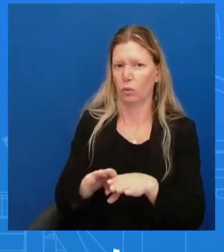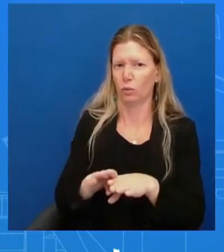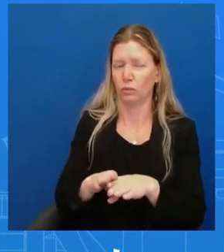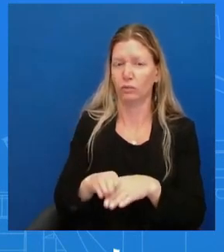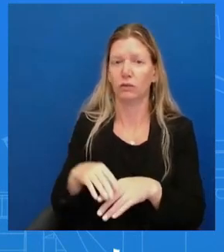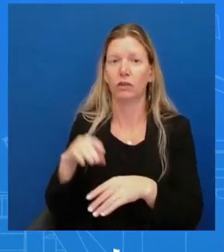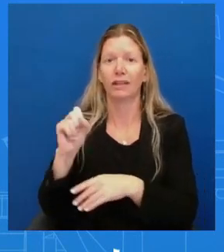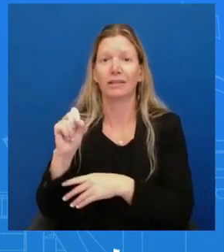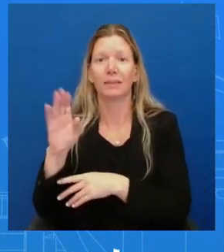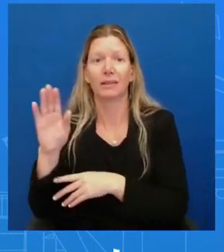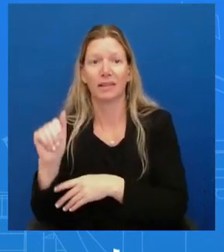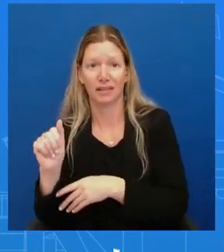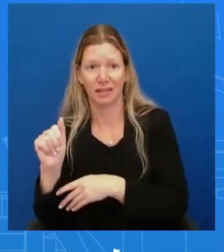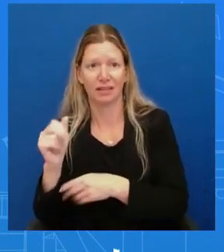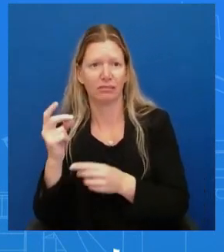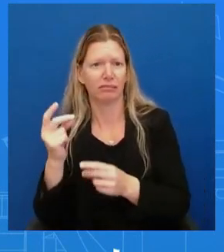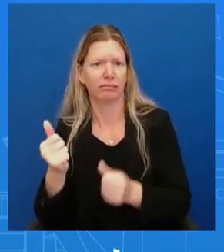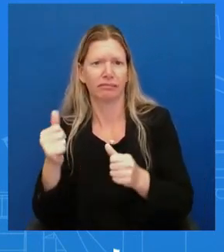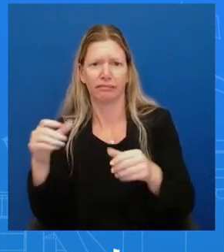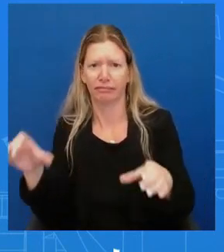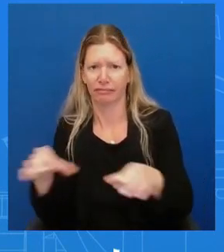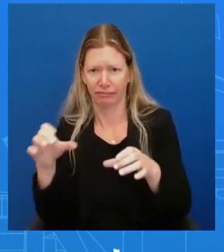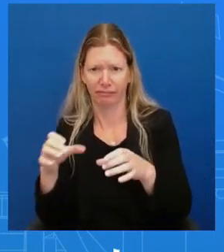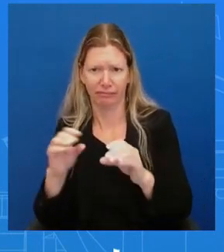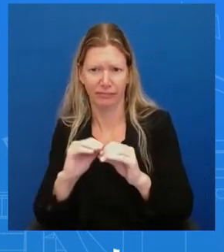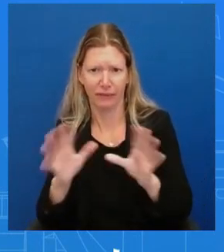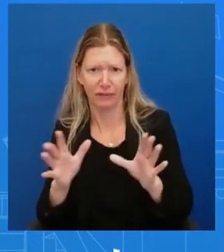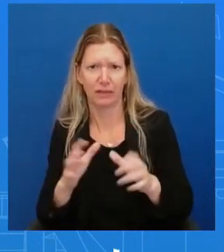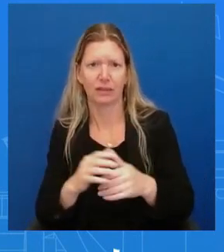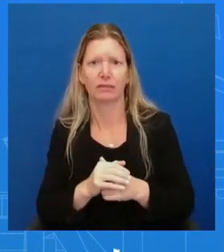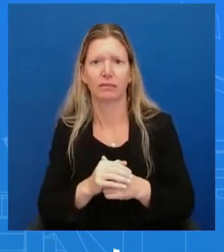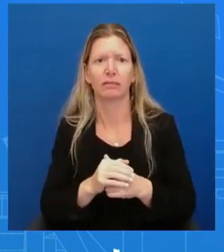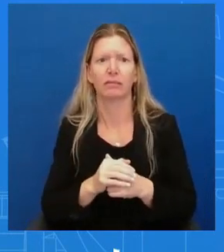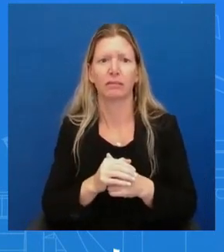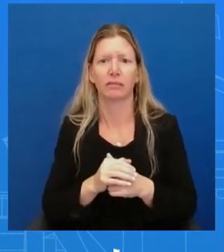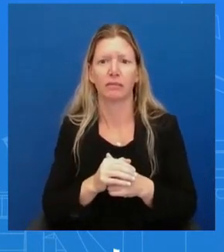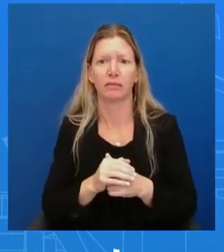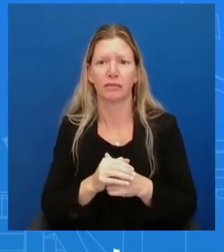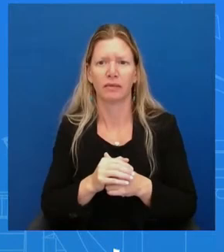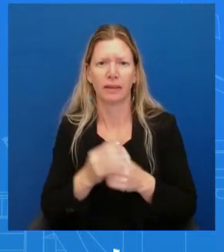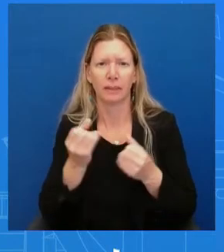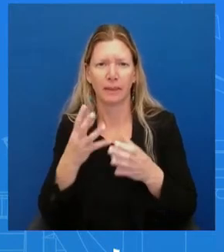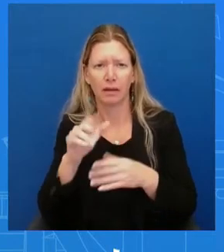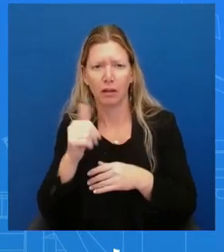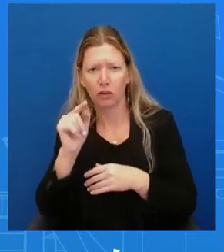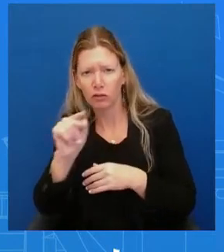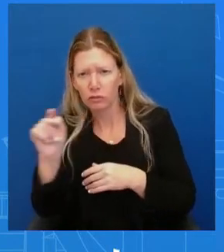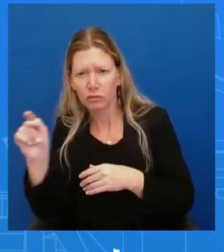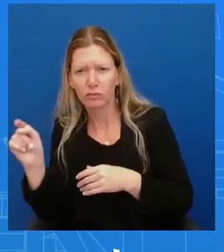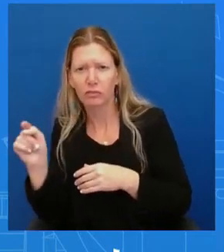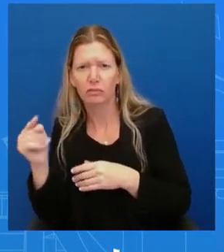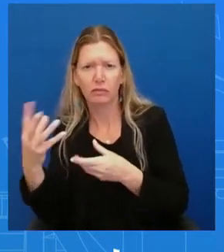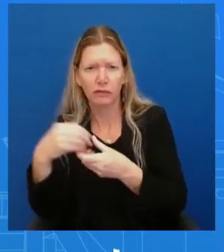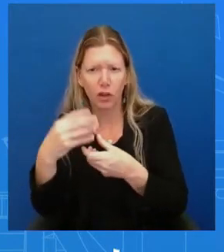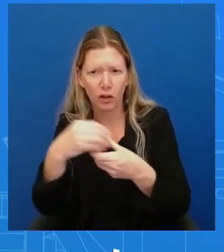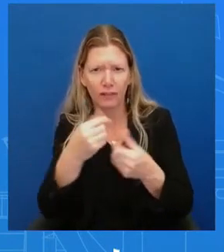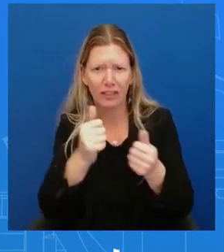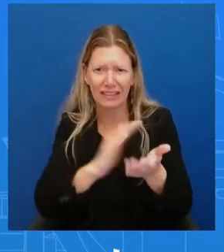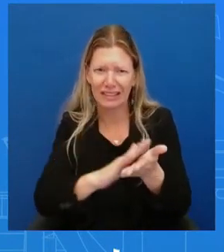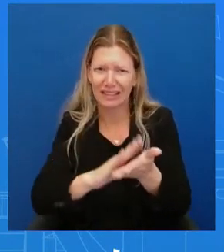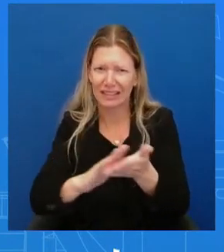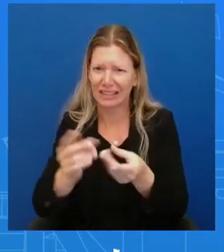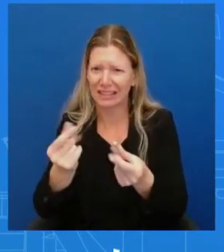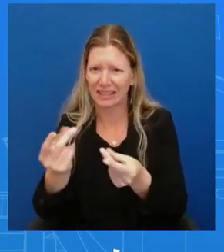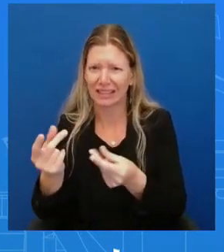the cleanup and what we're seeing there in Baltimore. And so we are going to be there for the people of Baltimore. That is